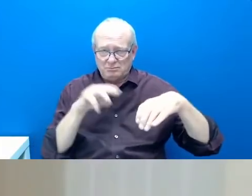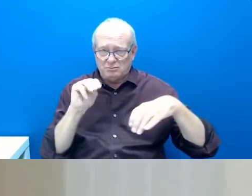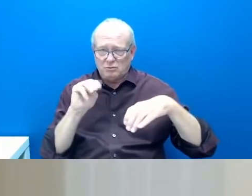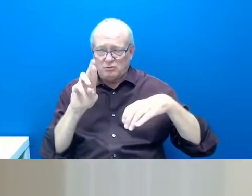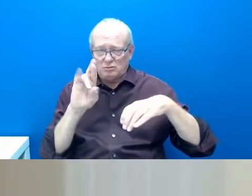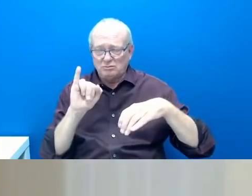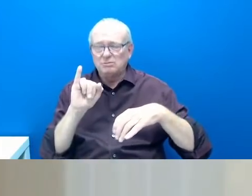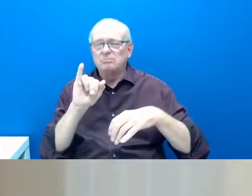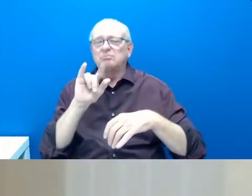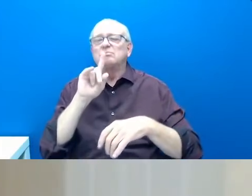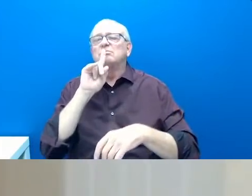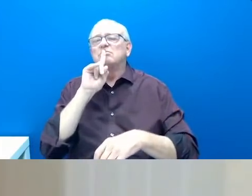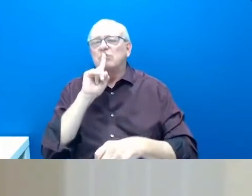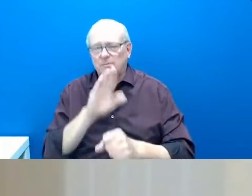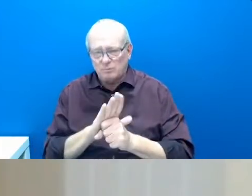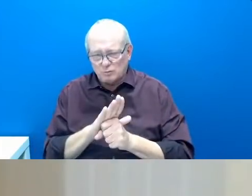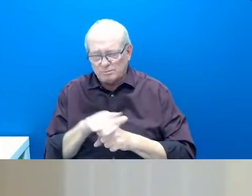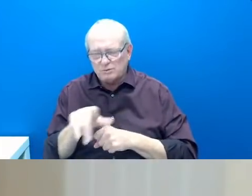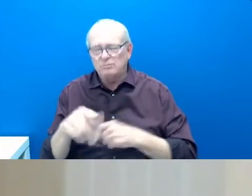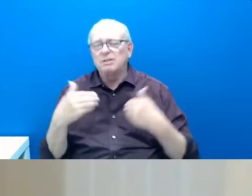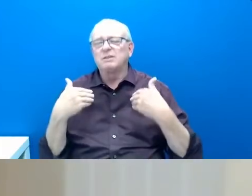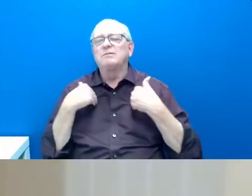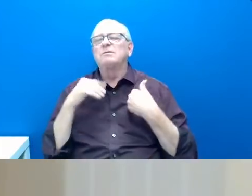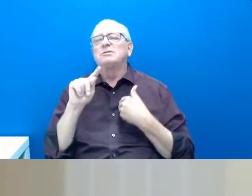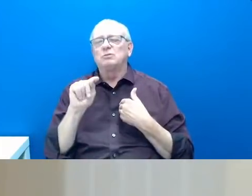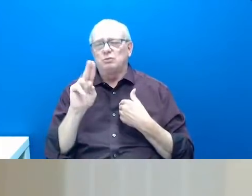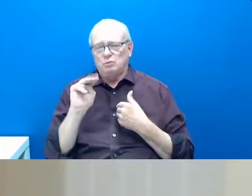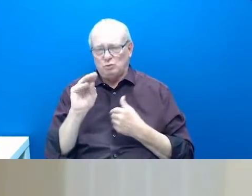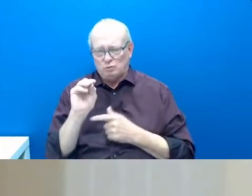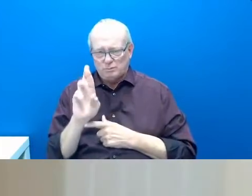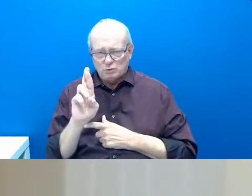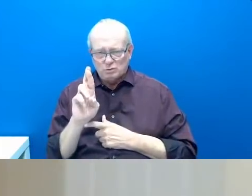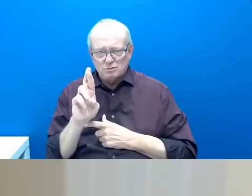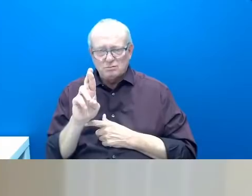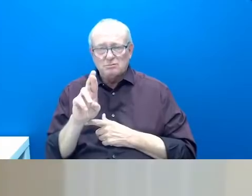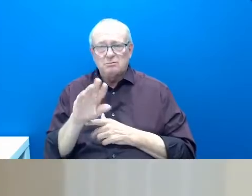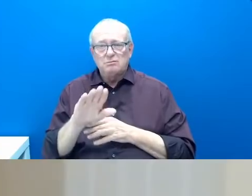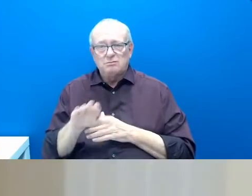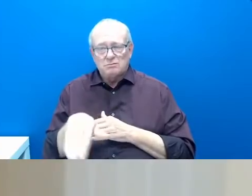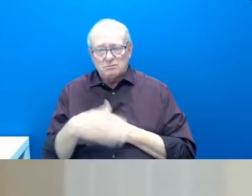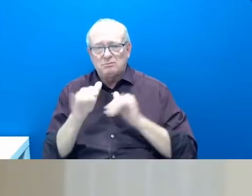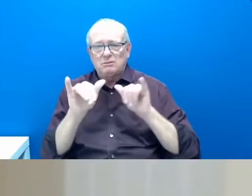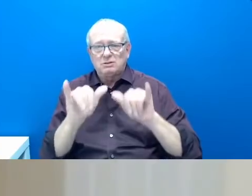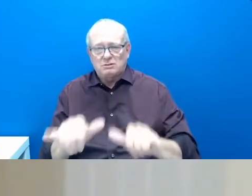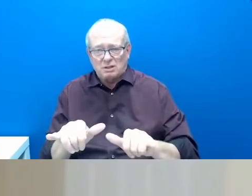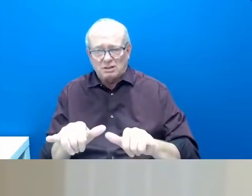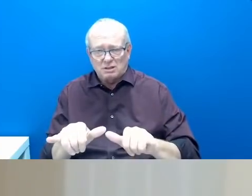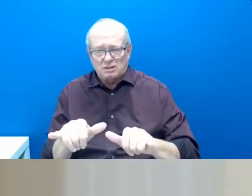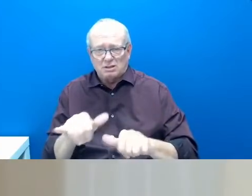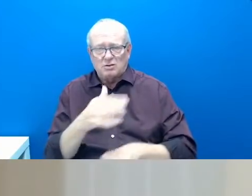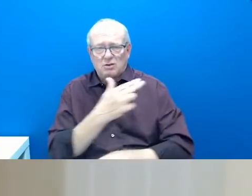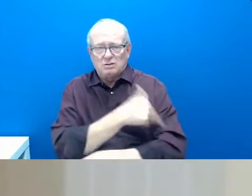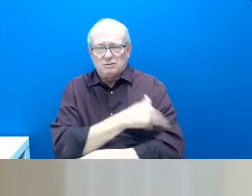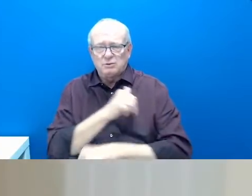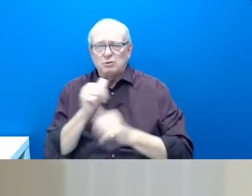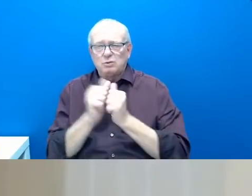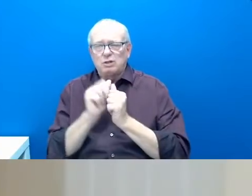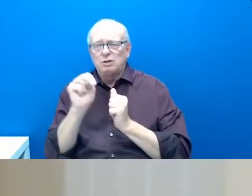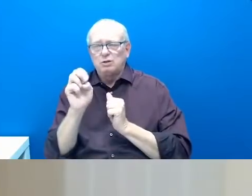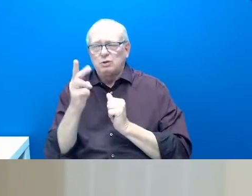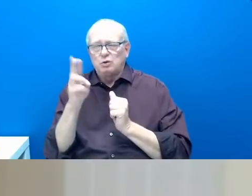that I had a tumor. They kept me overnight and met with a neurosurgeon